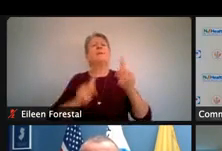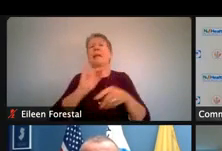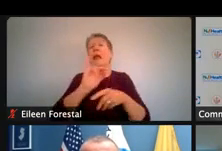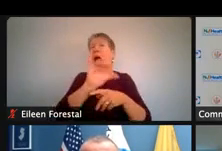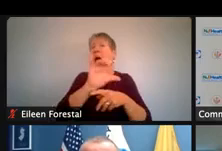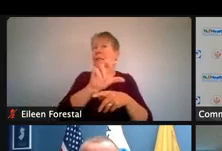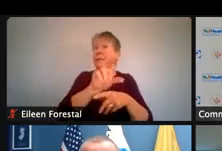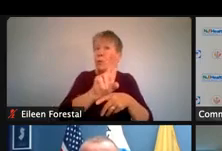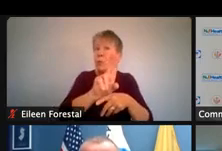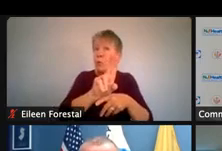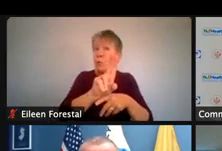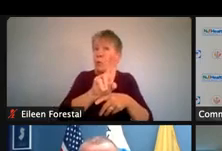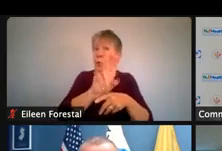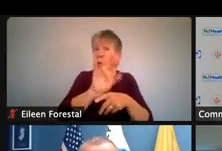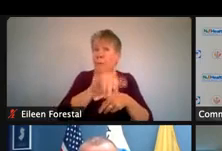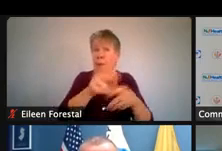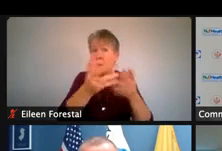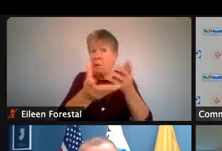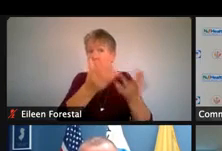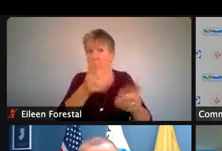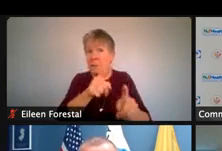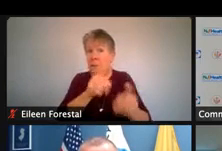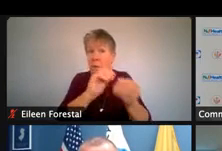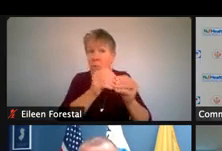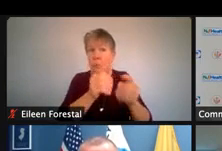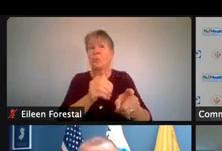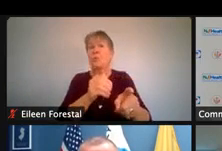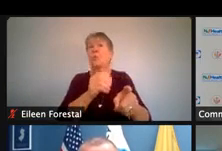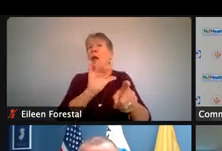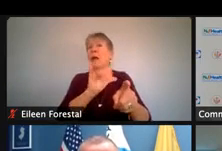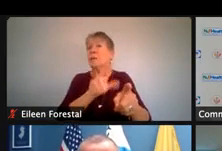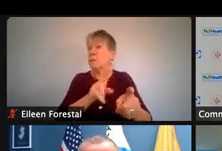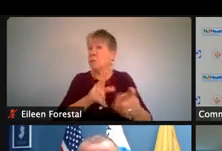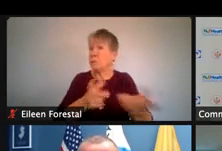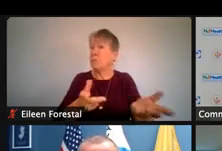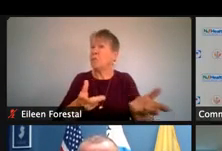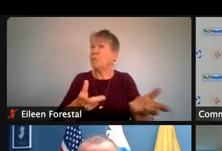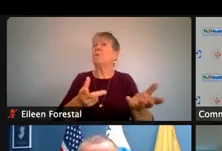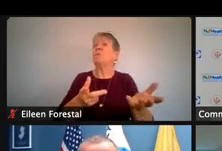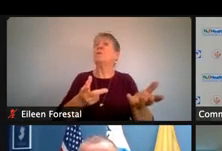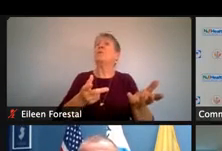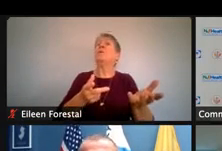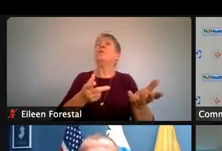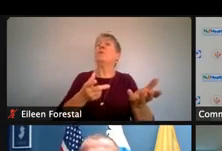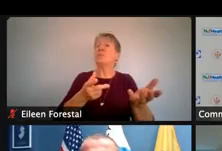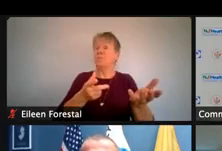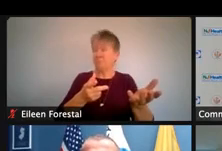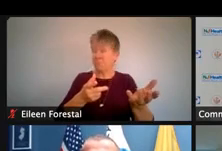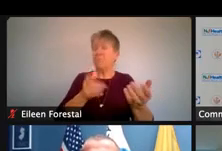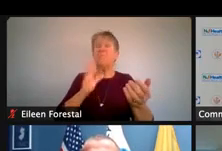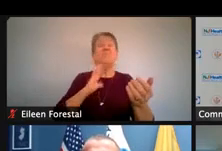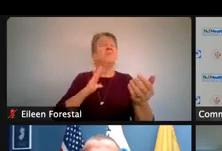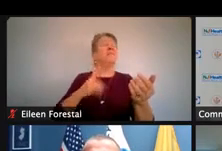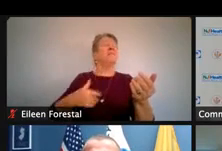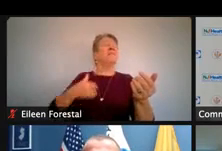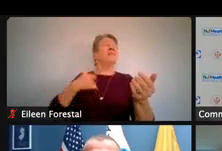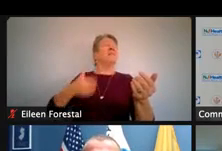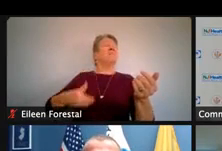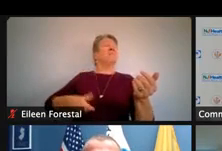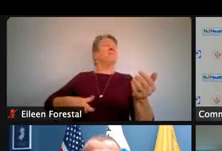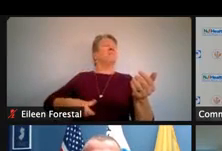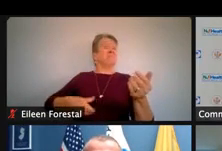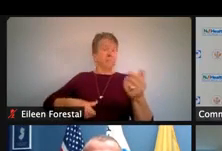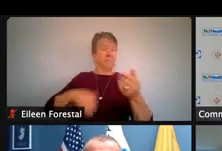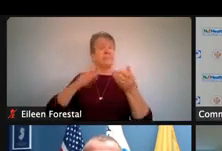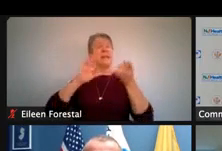that mortalities are going to go up again. I personally think there's a lot in place that keep them going up at a slower pace and they